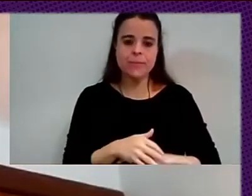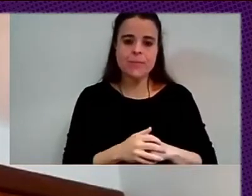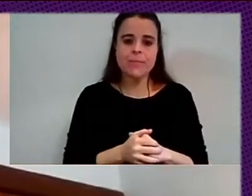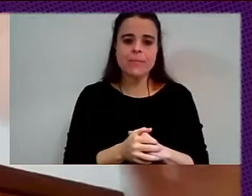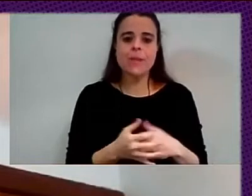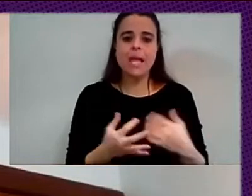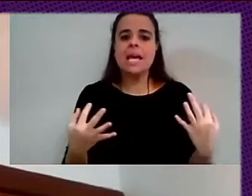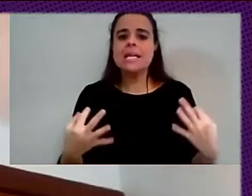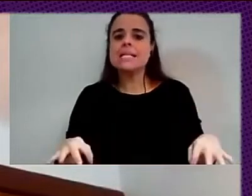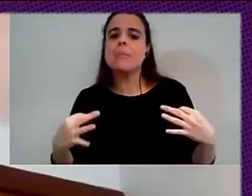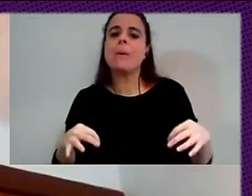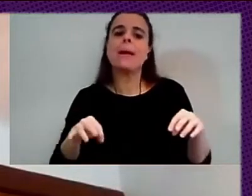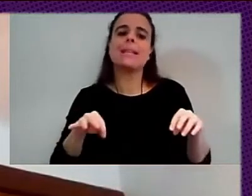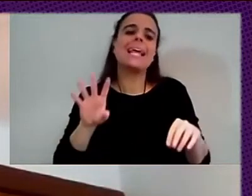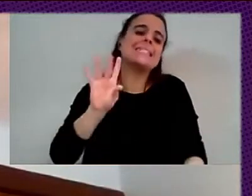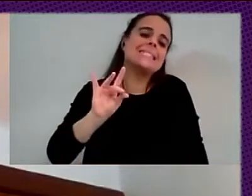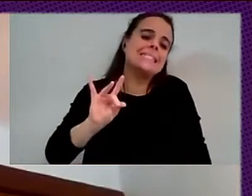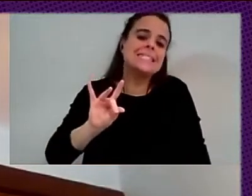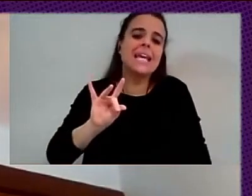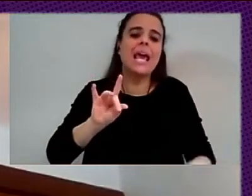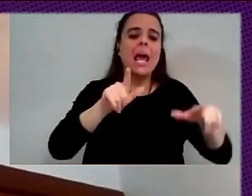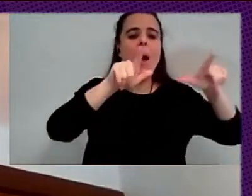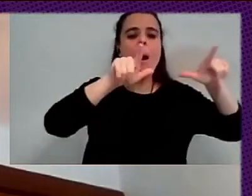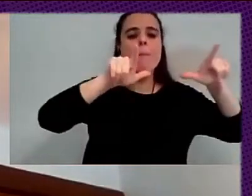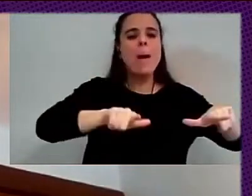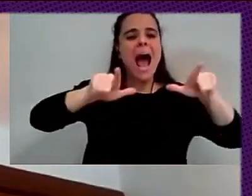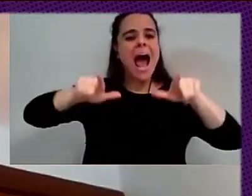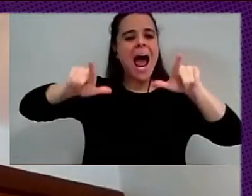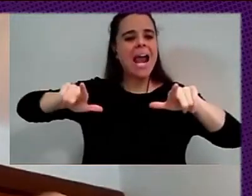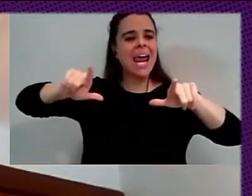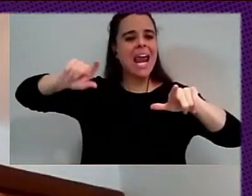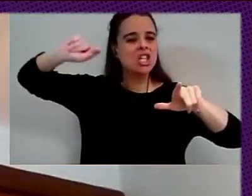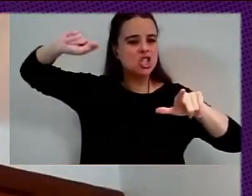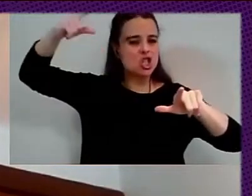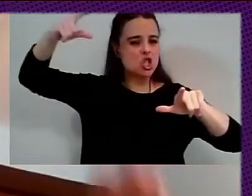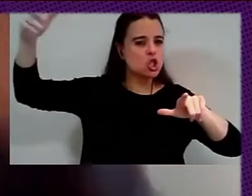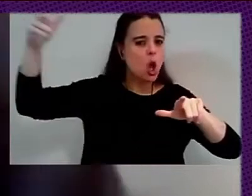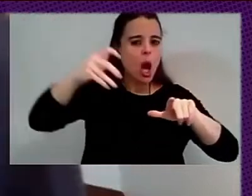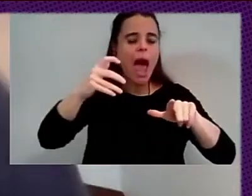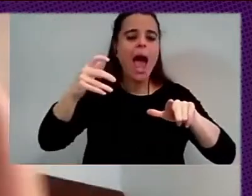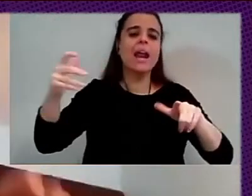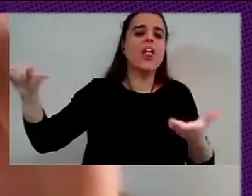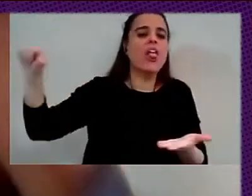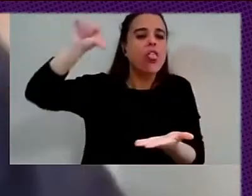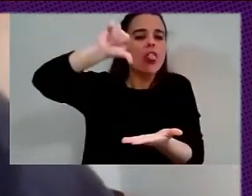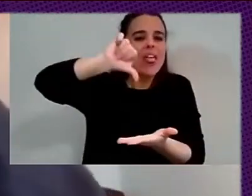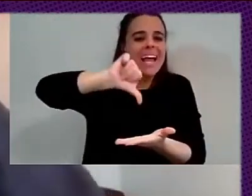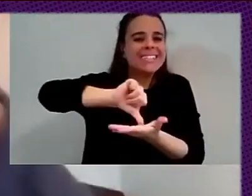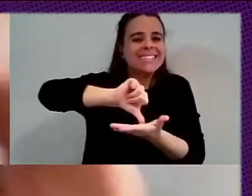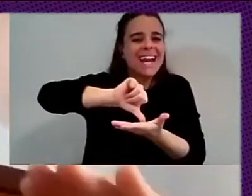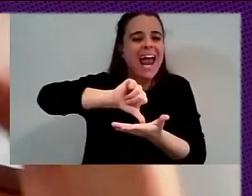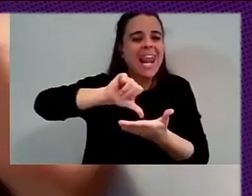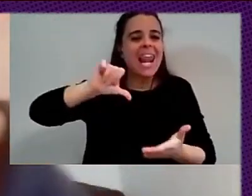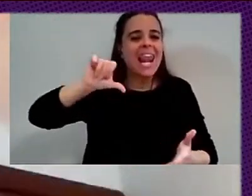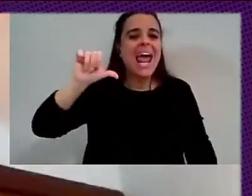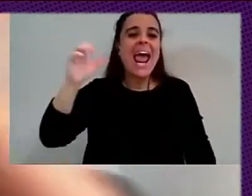we're trying to draw down the emissions from carbon from dirty energies, we're also piling on more things to produce